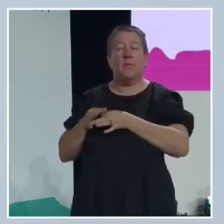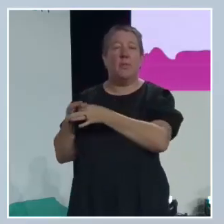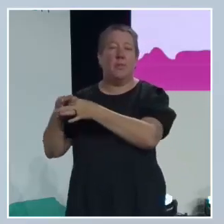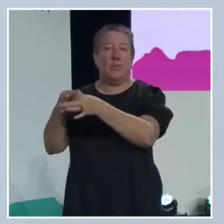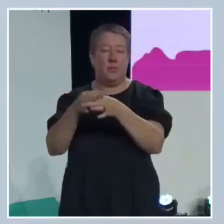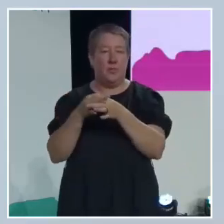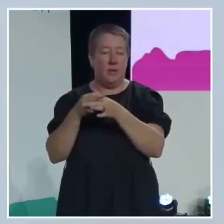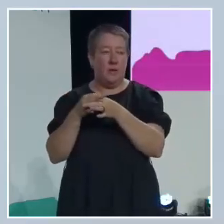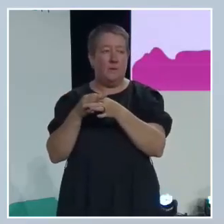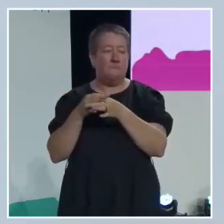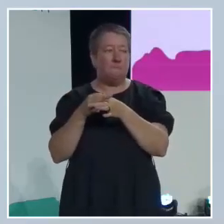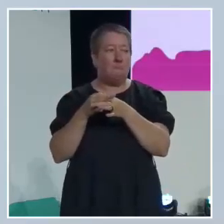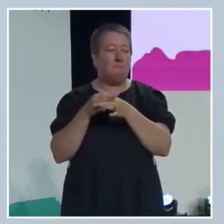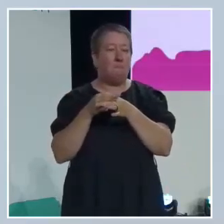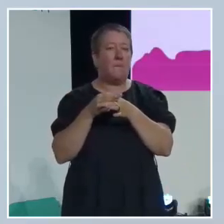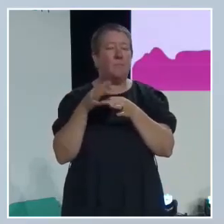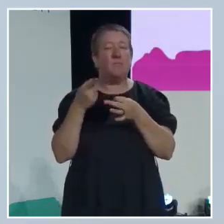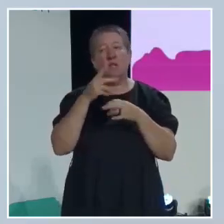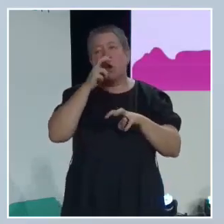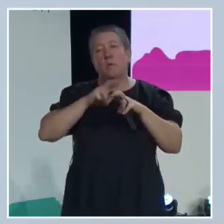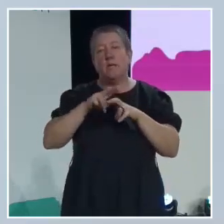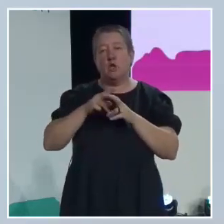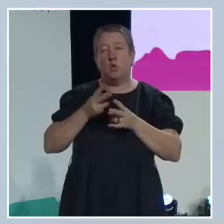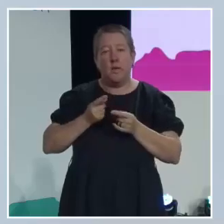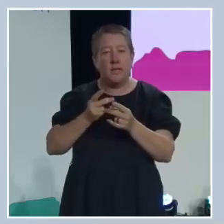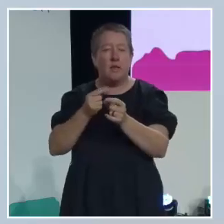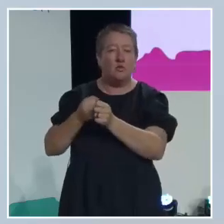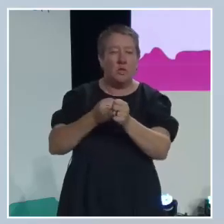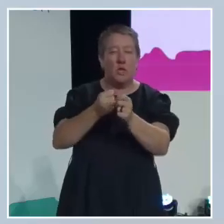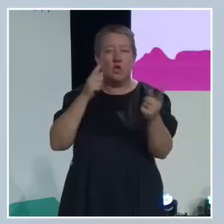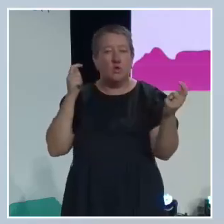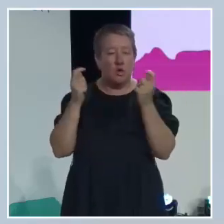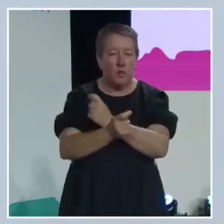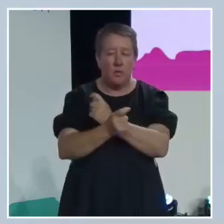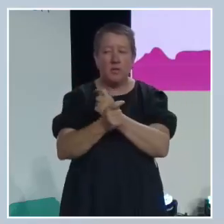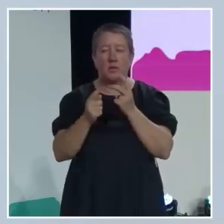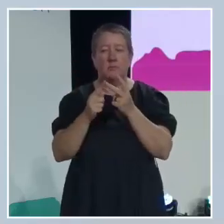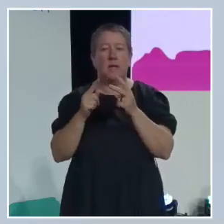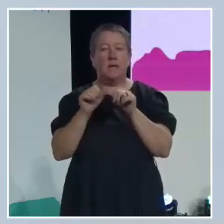PDB in this country to accelerate structural transformation in an equitable